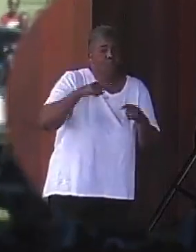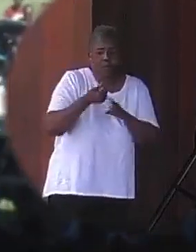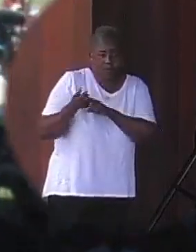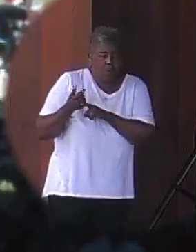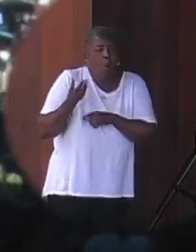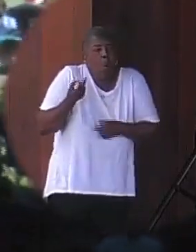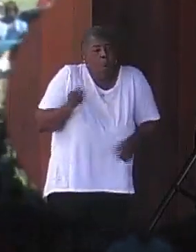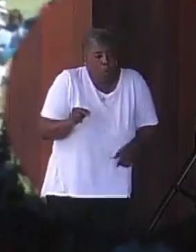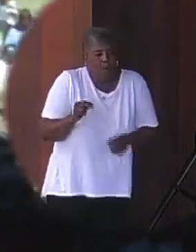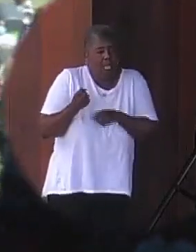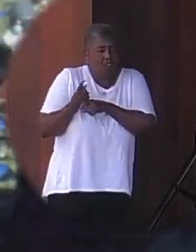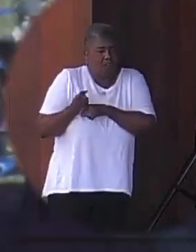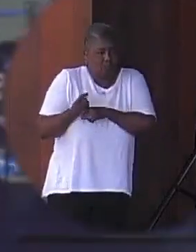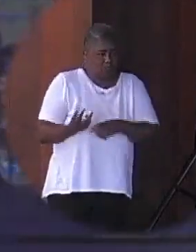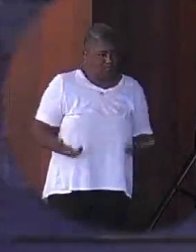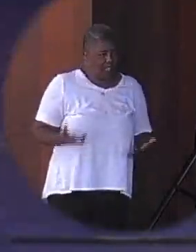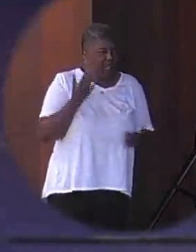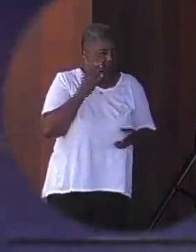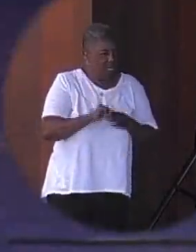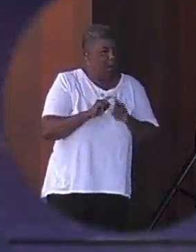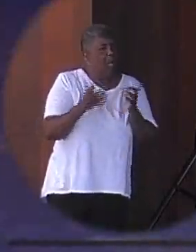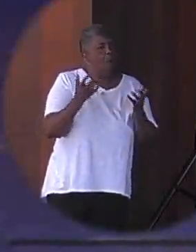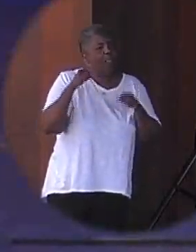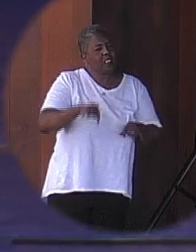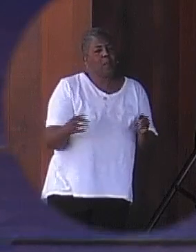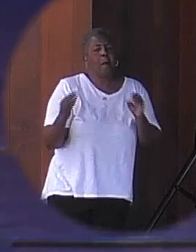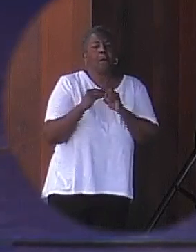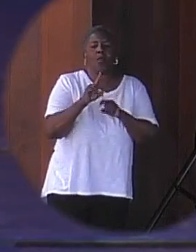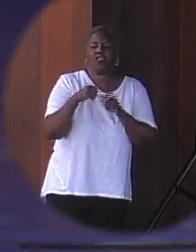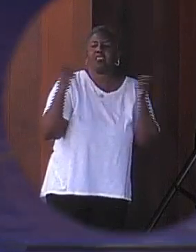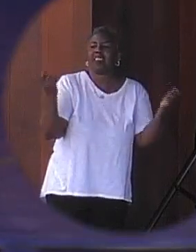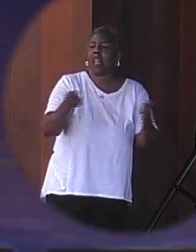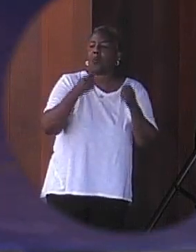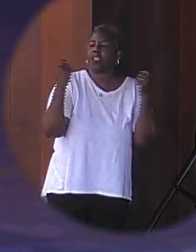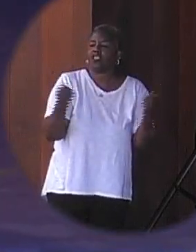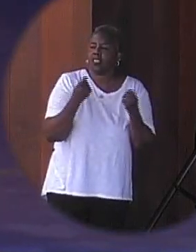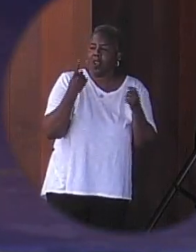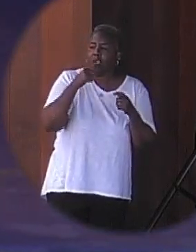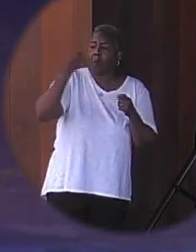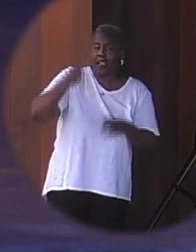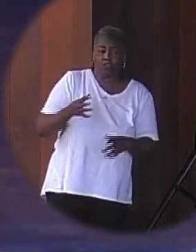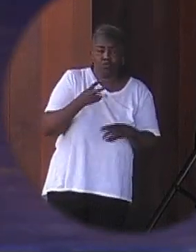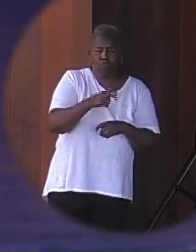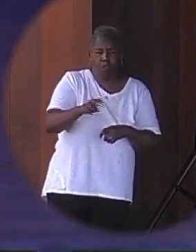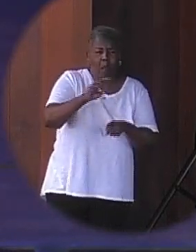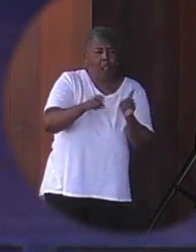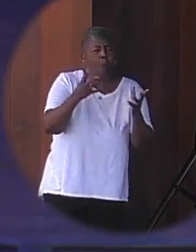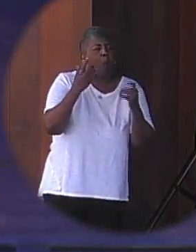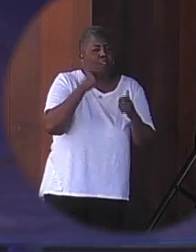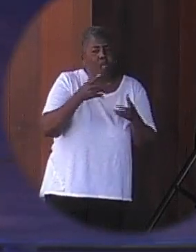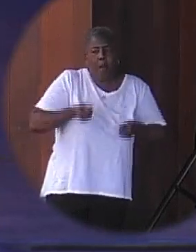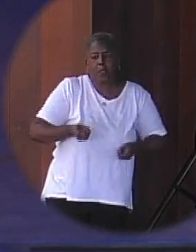his or her own anniversary, but I wanted this to be more than just a celebration of a pastoral journey. I wanted it to be